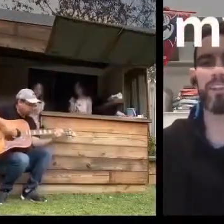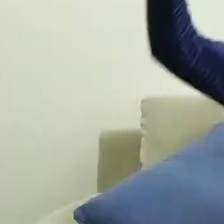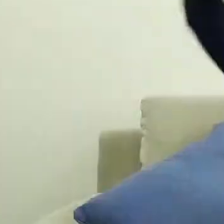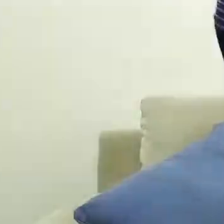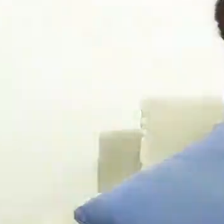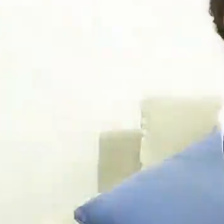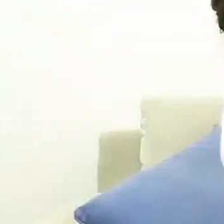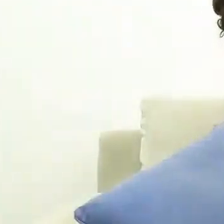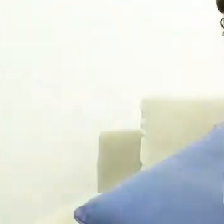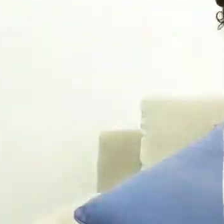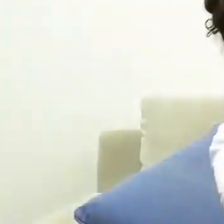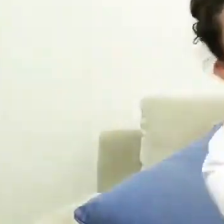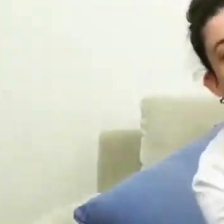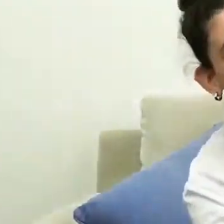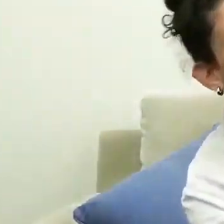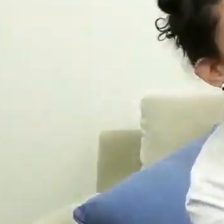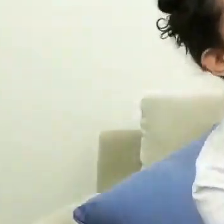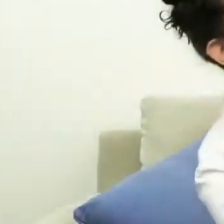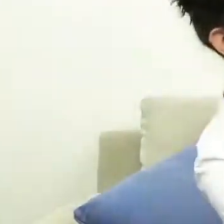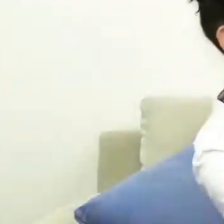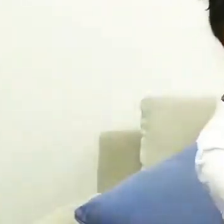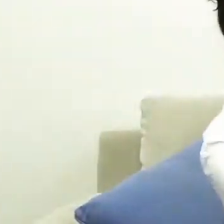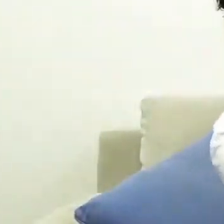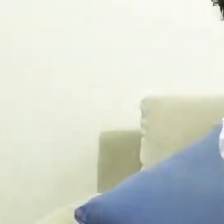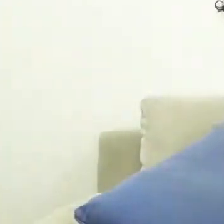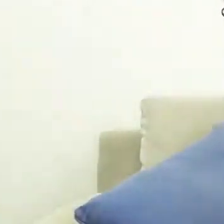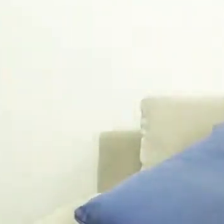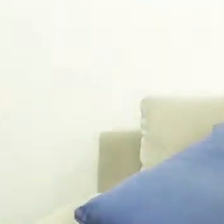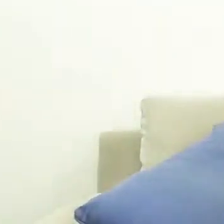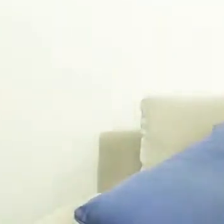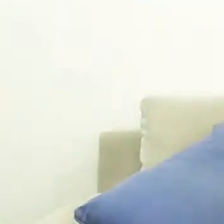Heaven and on earth and under the